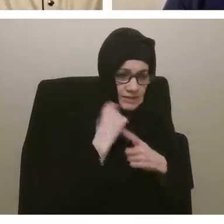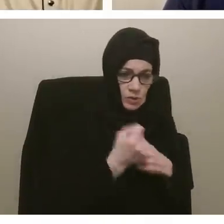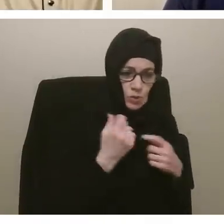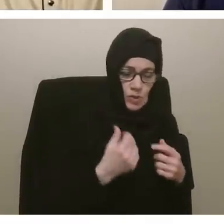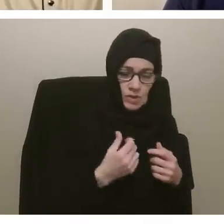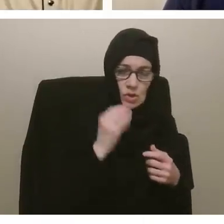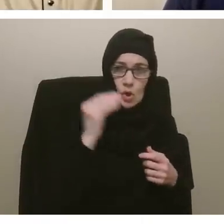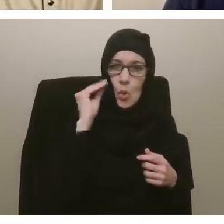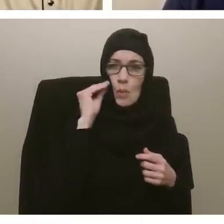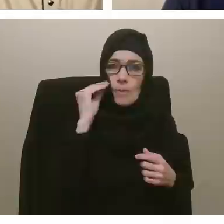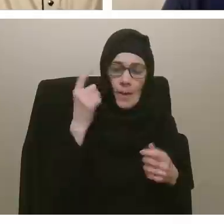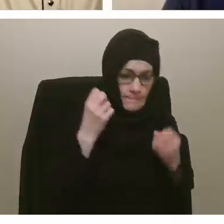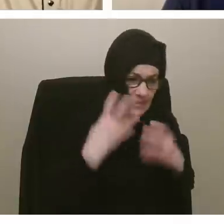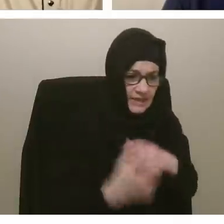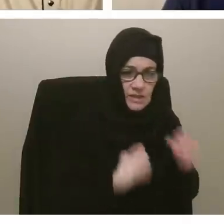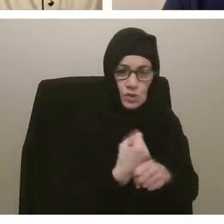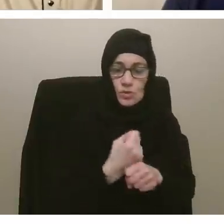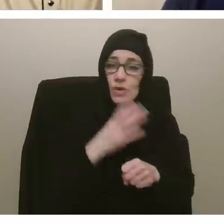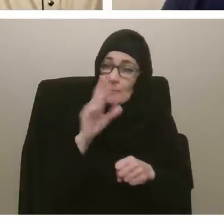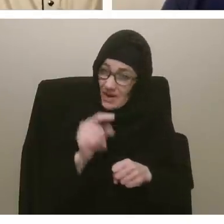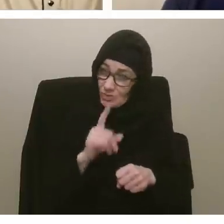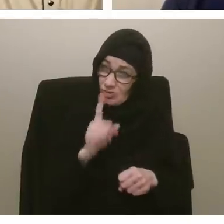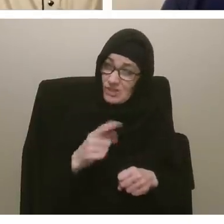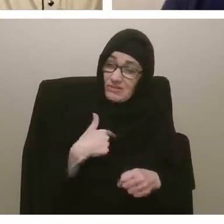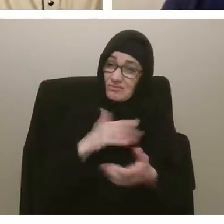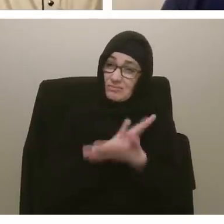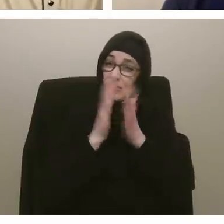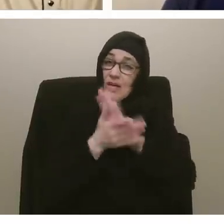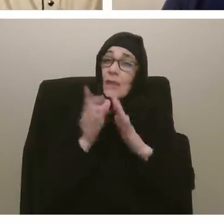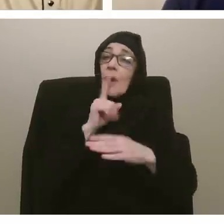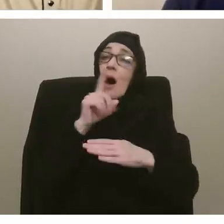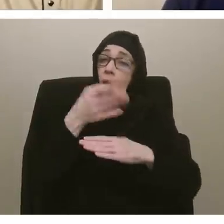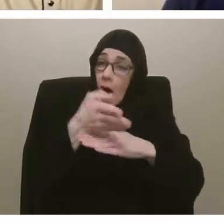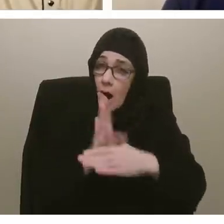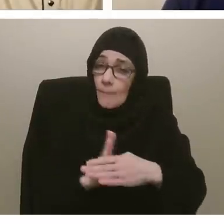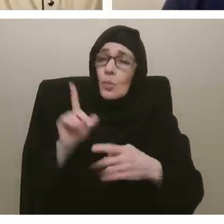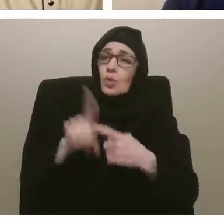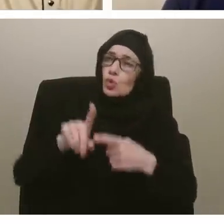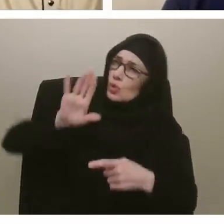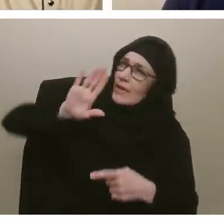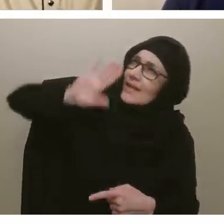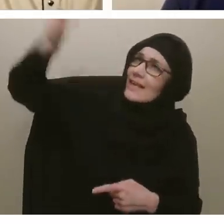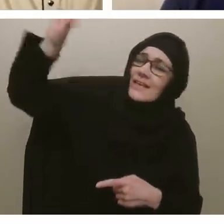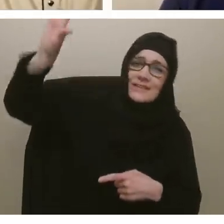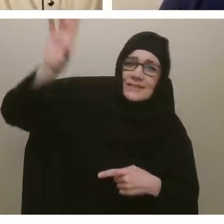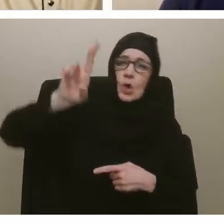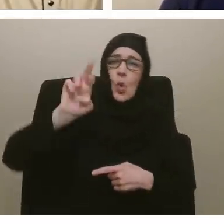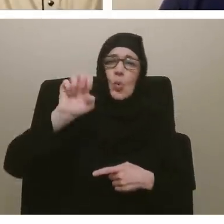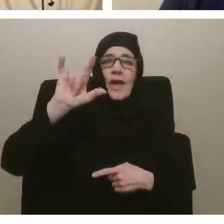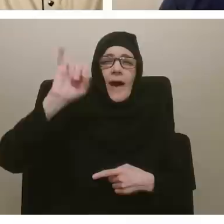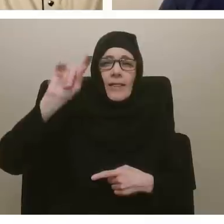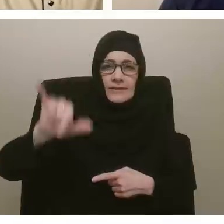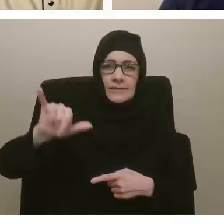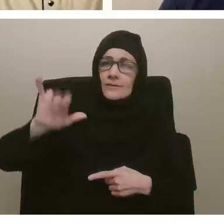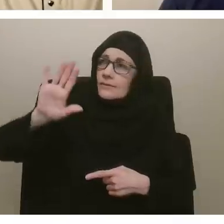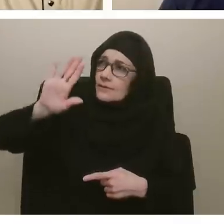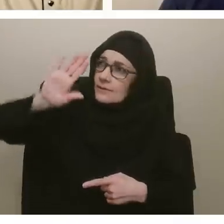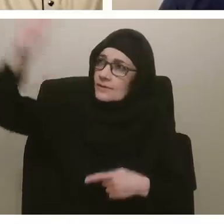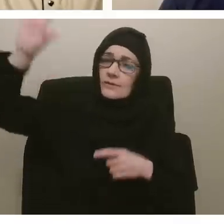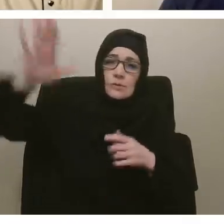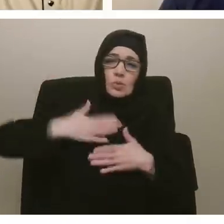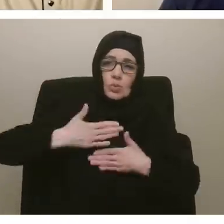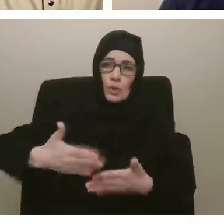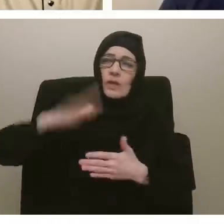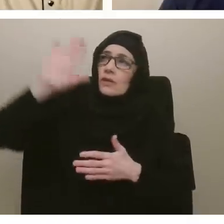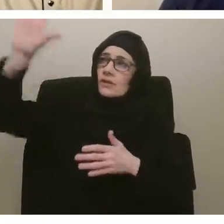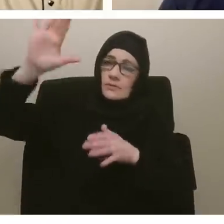really humbled myself to the divine reality, to the qada and the qadr of Allah subhanahu wa ta'ala? And so, you know, as